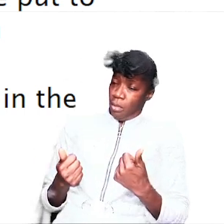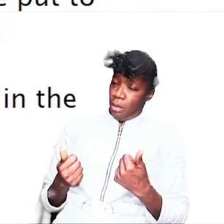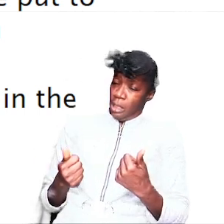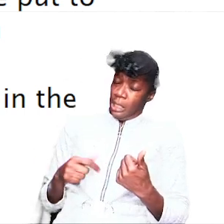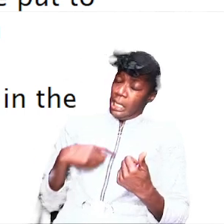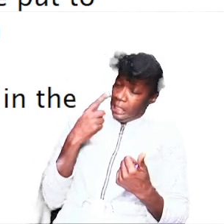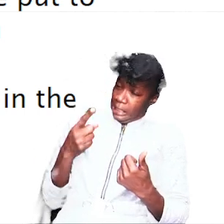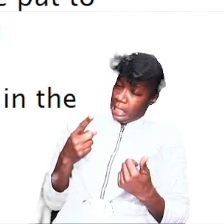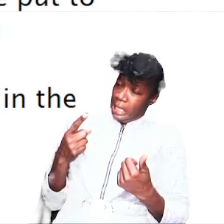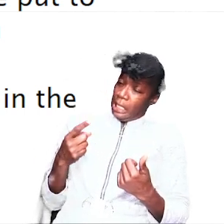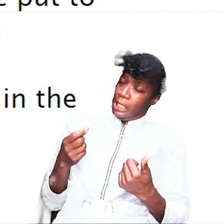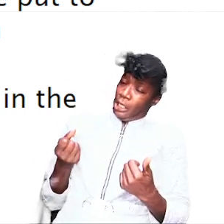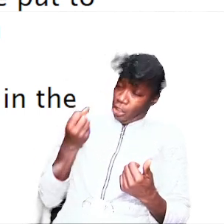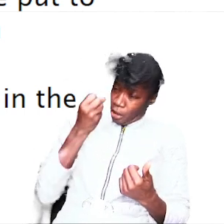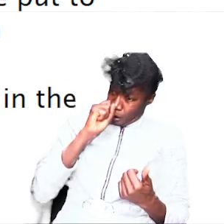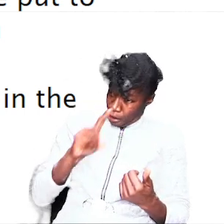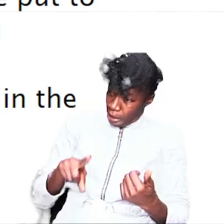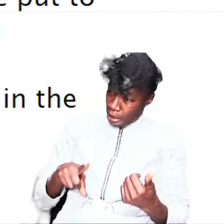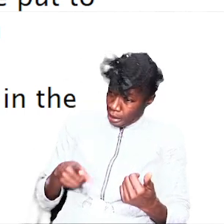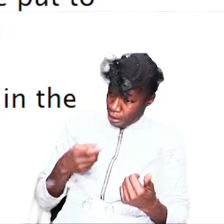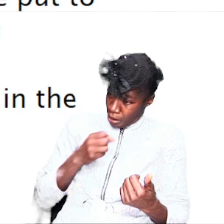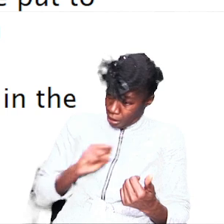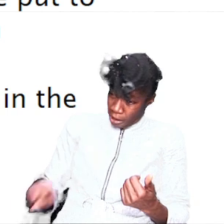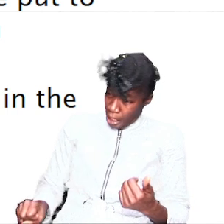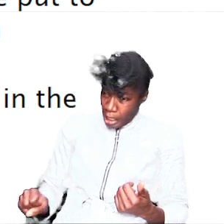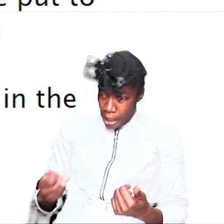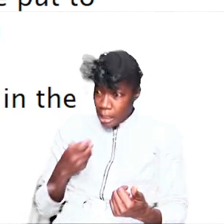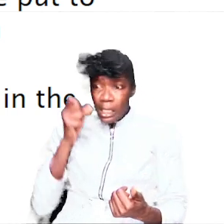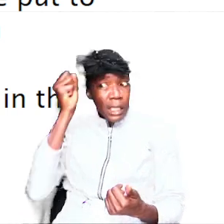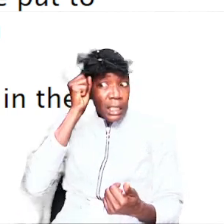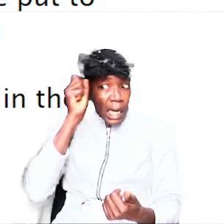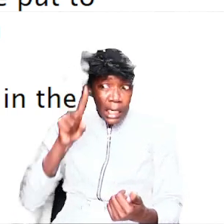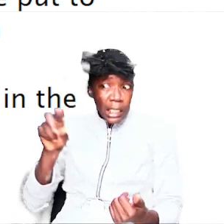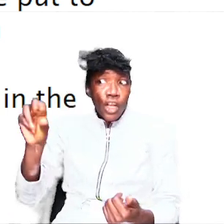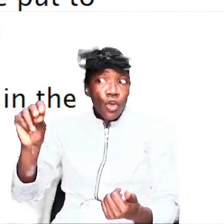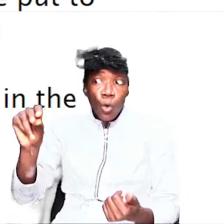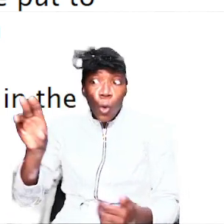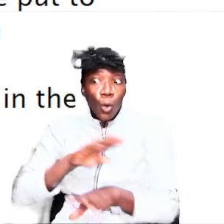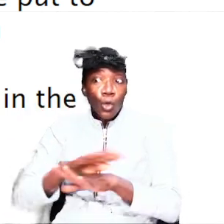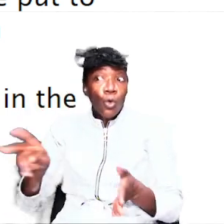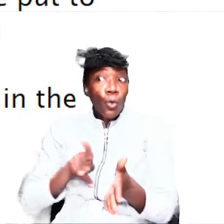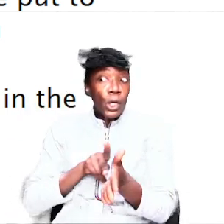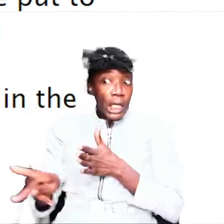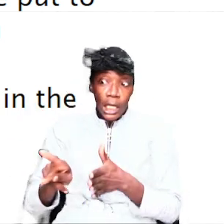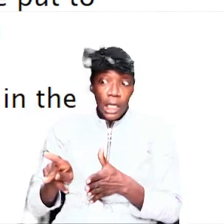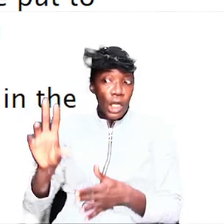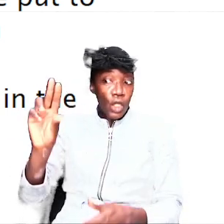Saul lead us, and let us kill them. And Saul said, no, don't kill them.